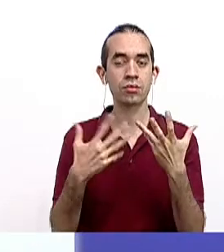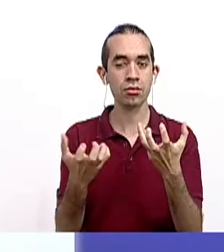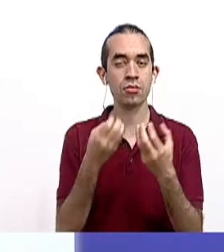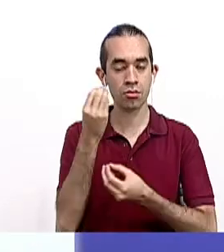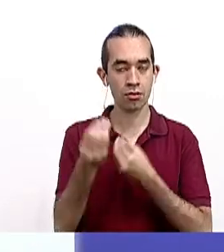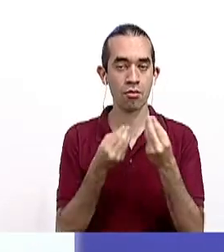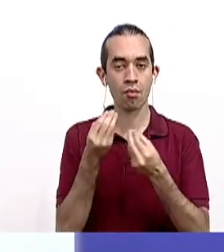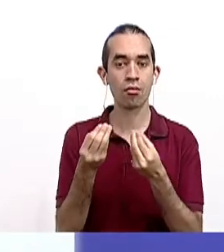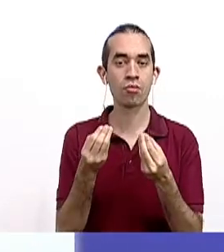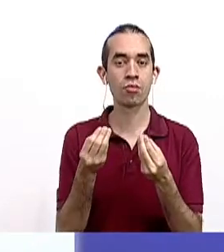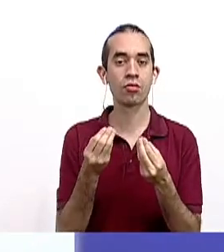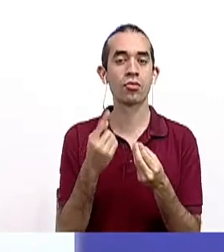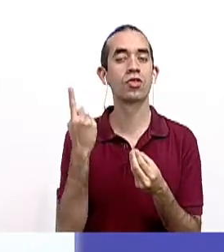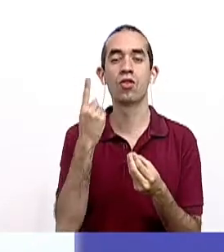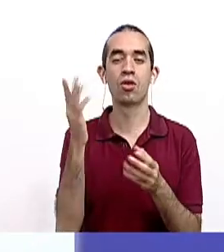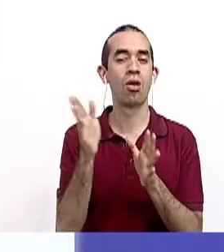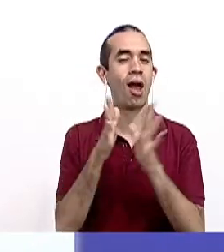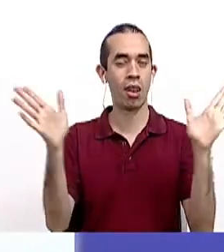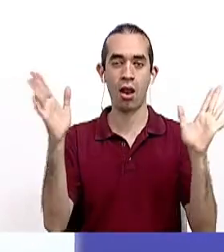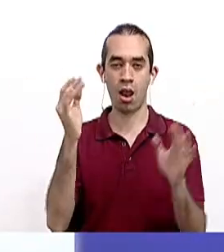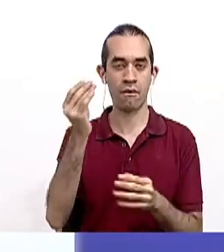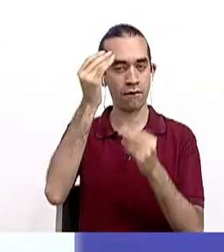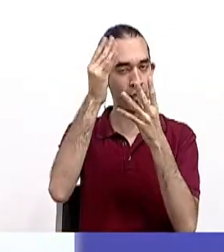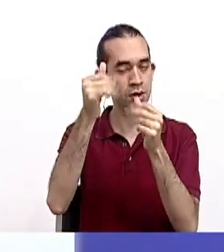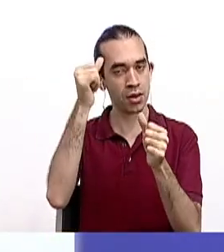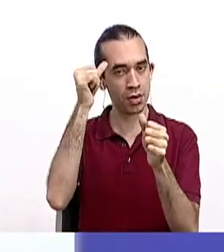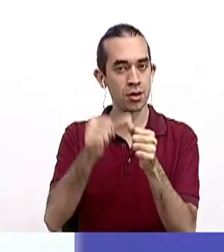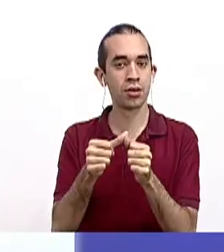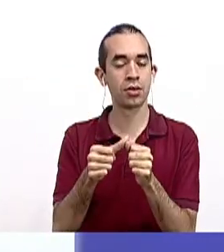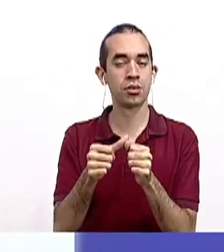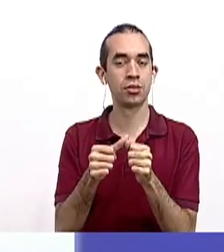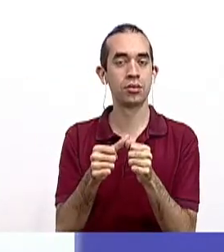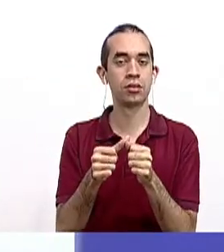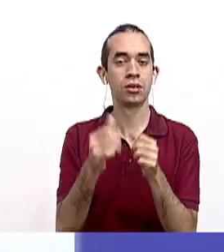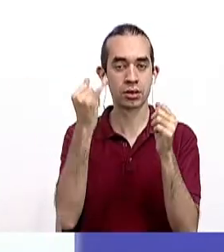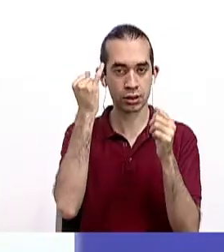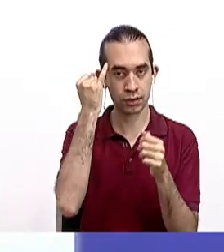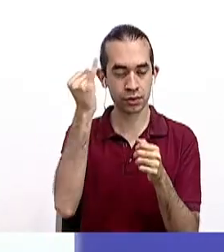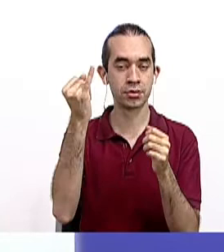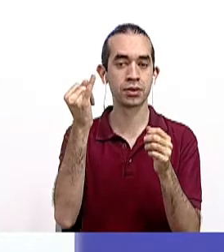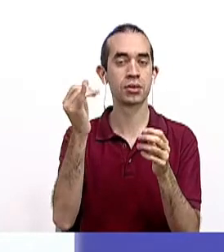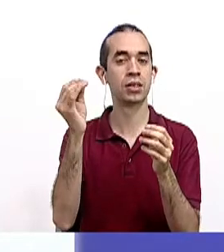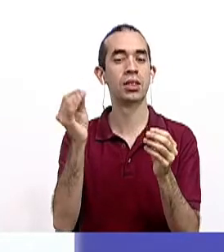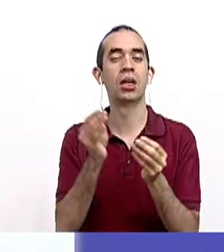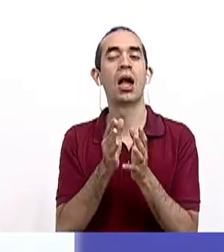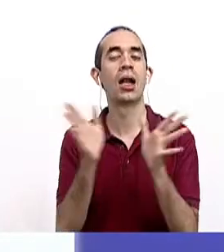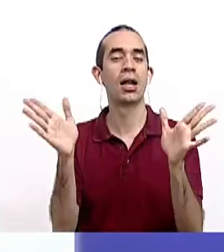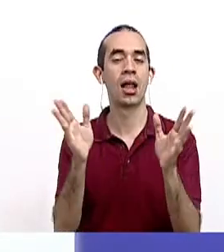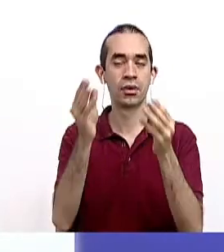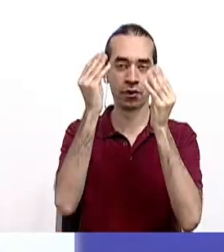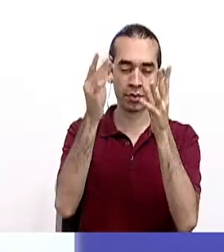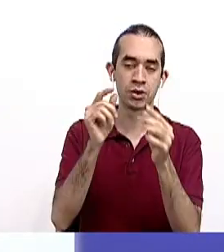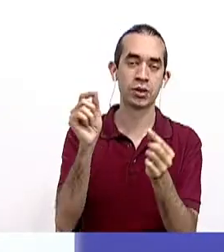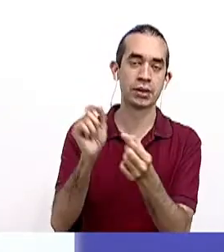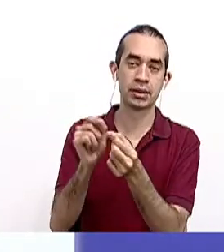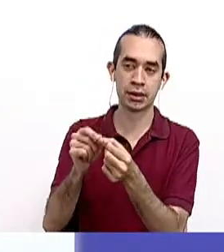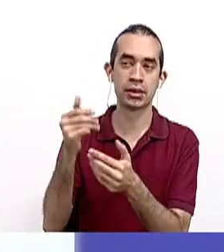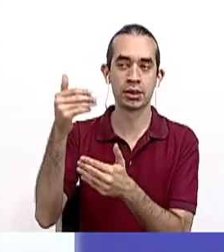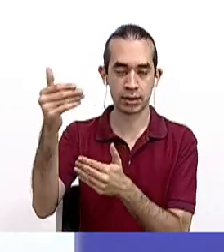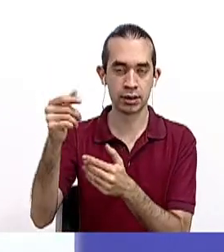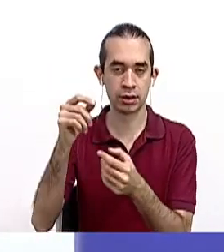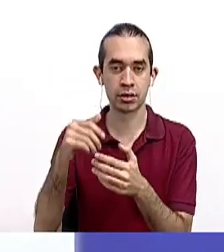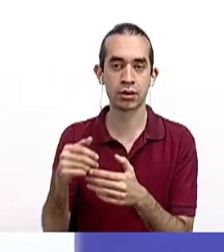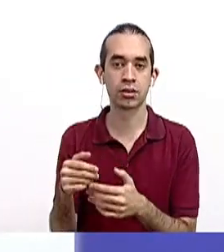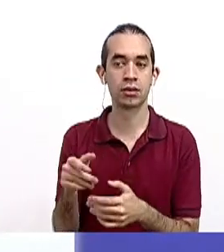is to get only general information. Remember that we're going to extract general information and specific details from